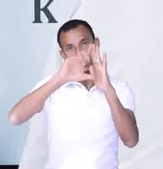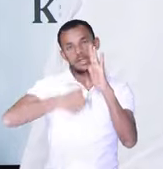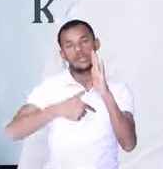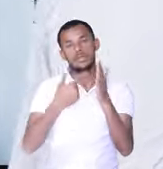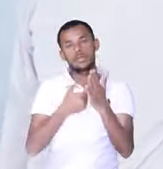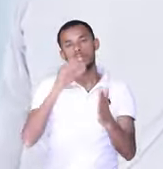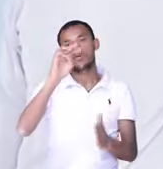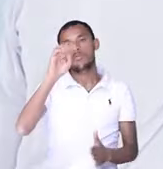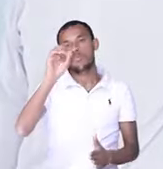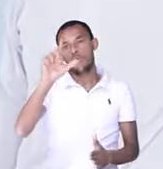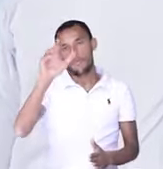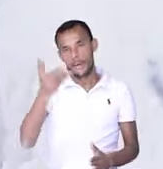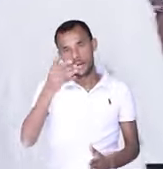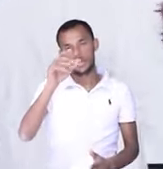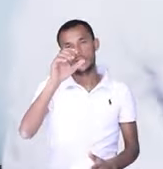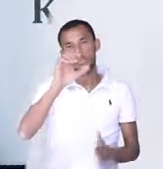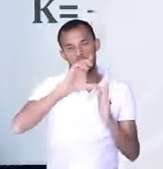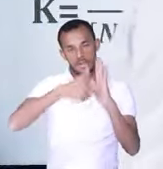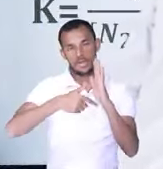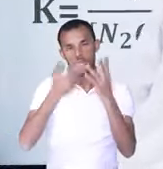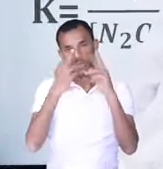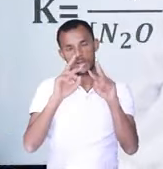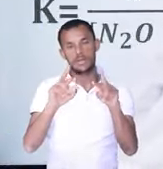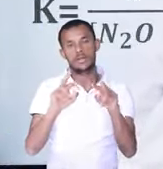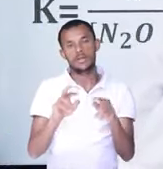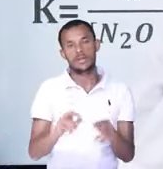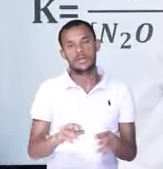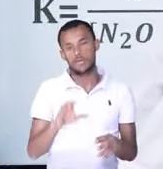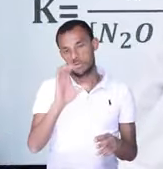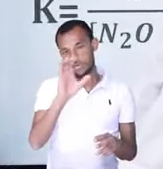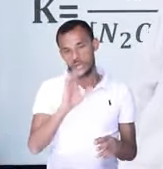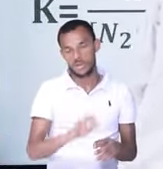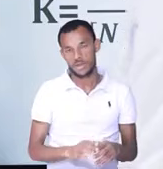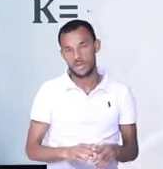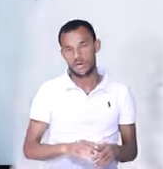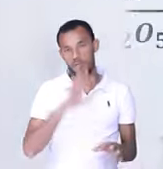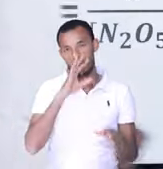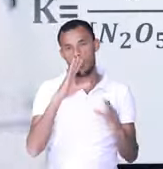This symbol indicates what? A square bracket indicates concentration. Concentration, already molarity.